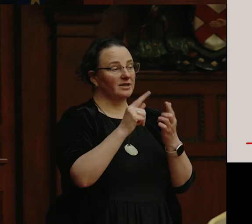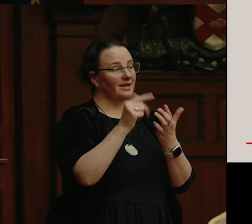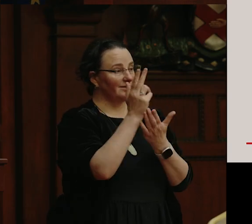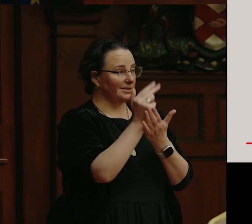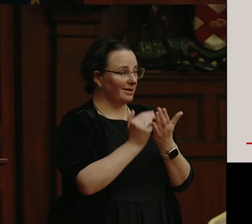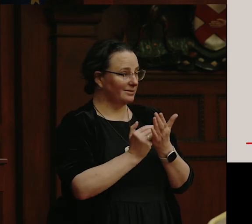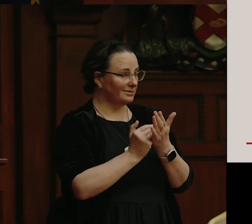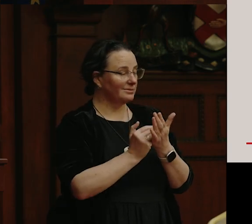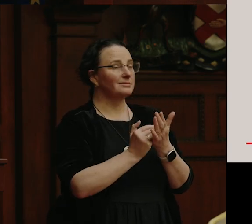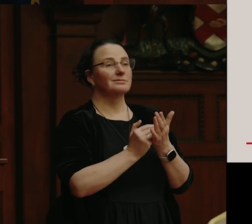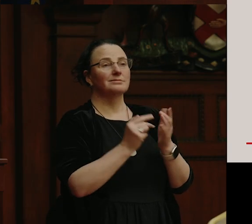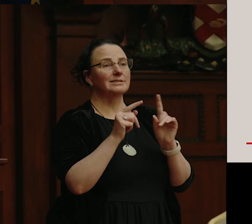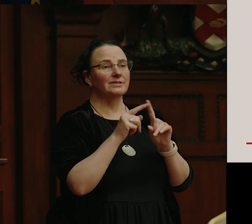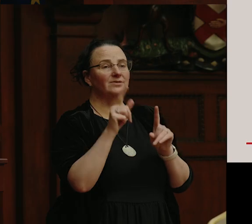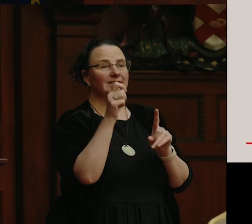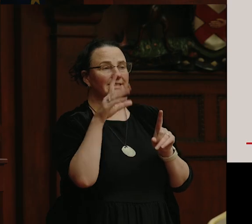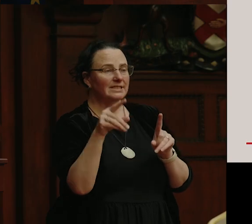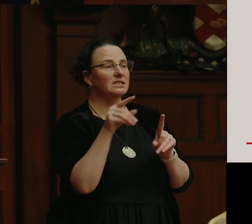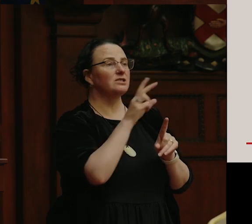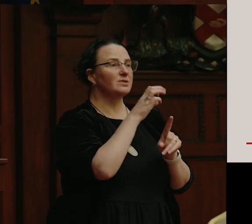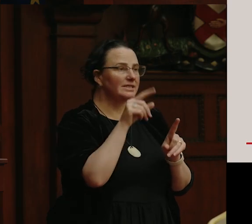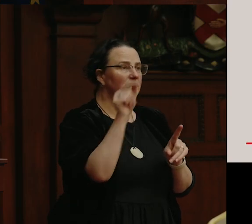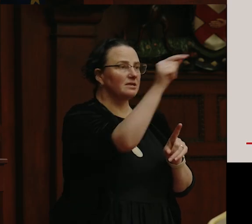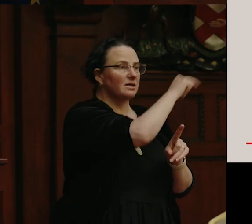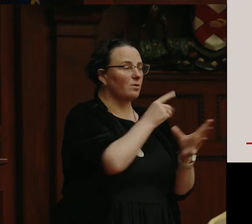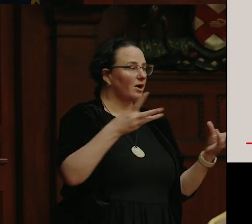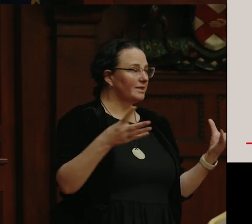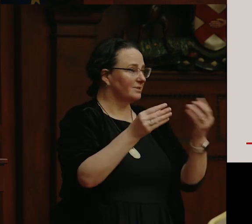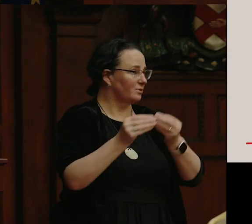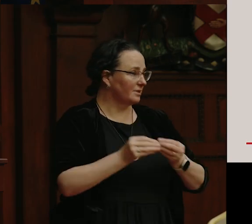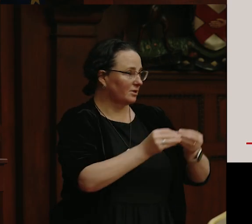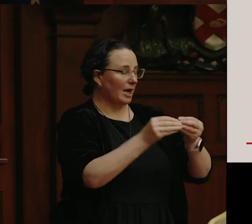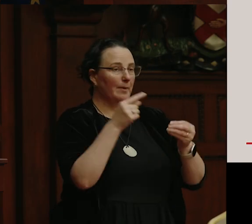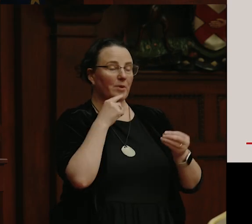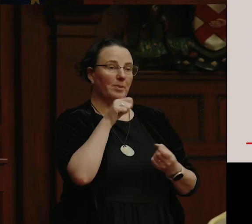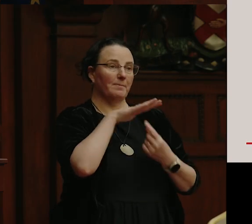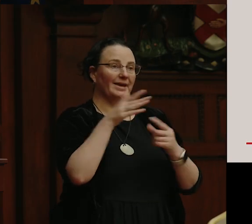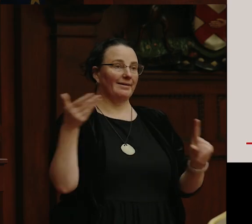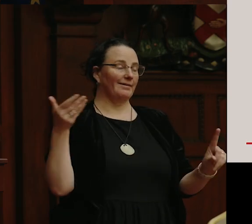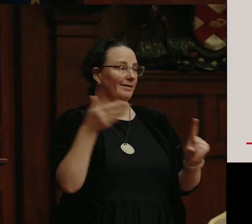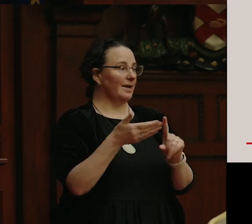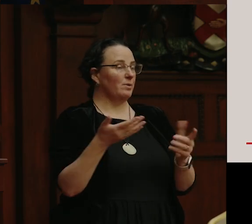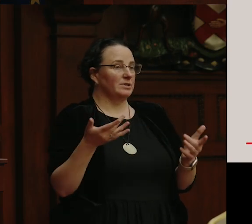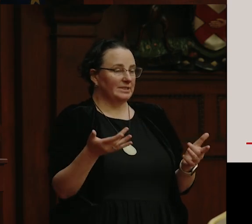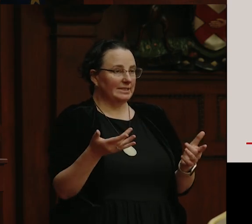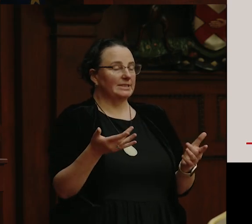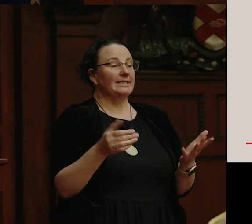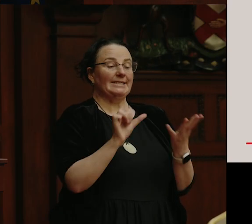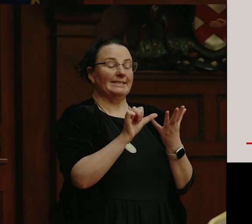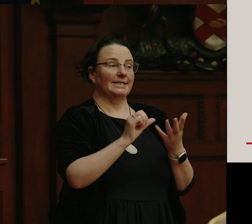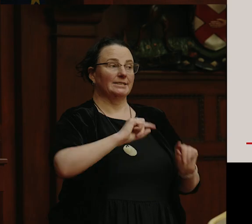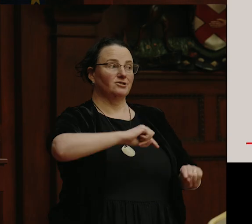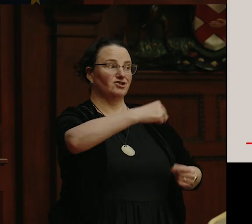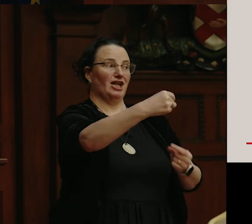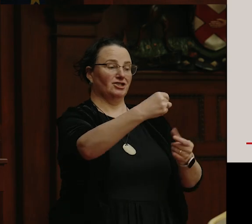have lots of collaborations across Trinity, UCD as well, but the main goal of what we're trying to do is to address 6 challenges that